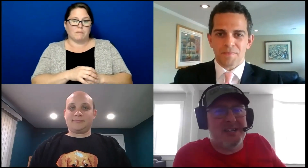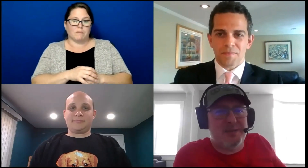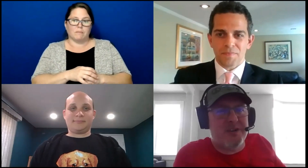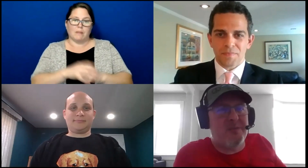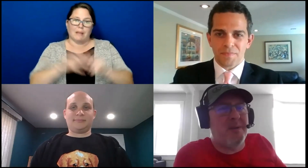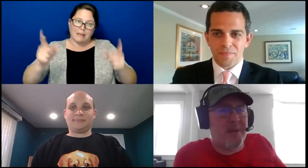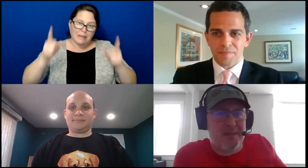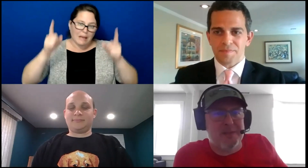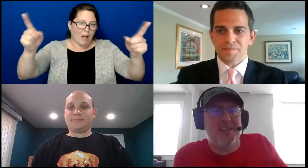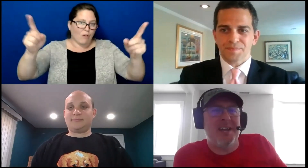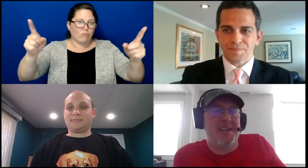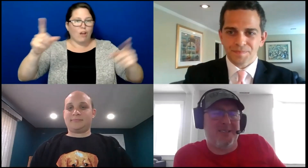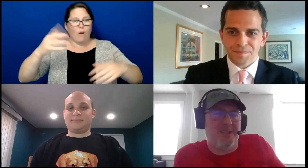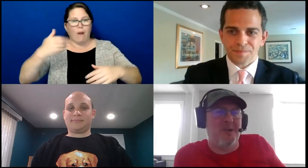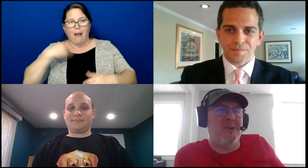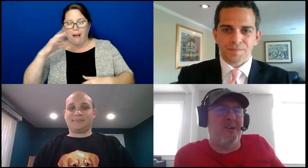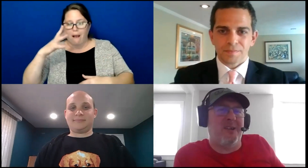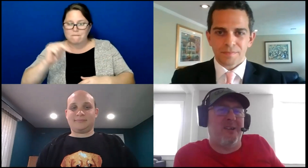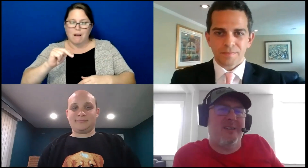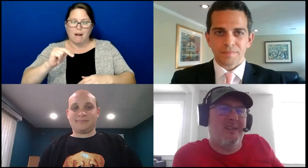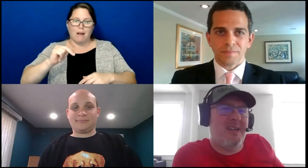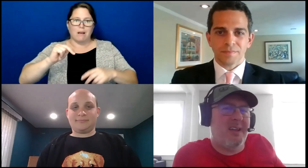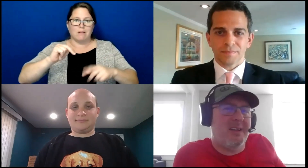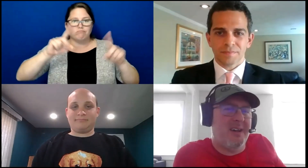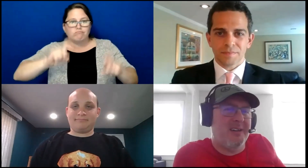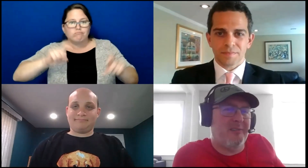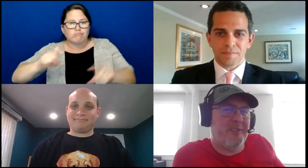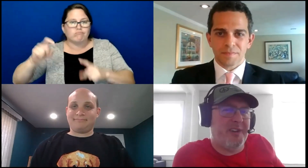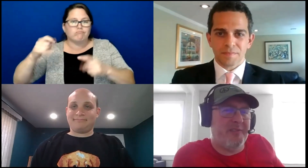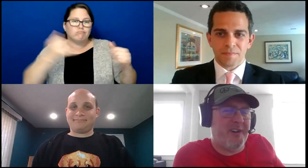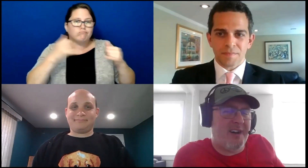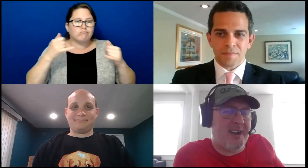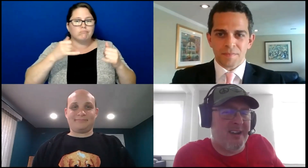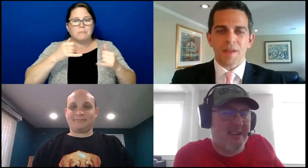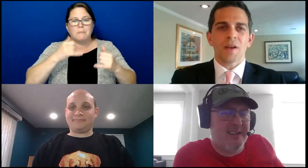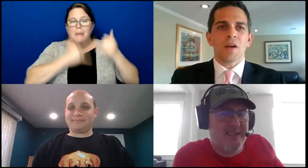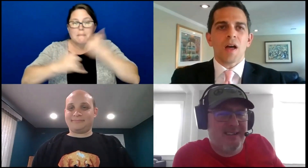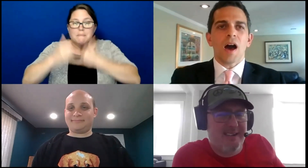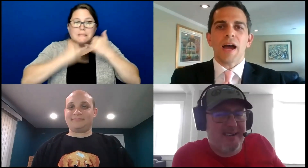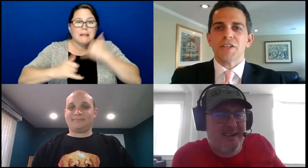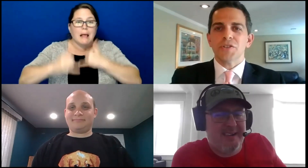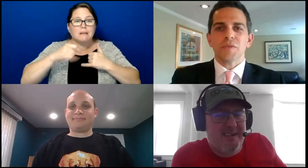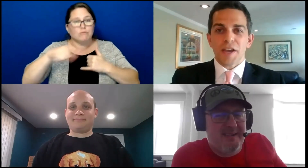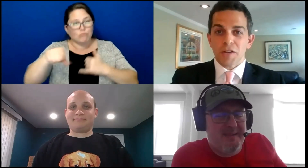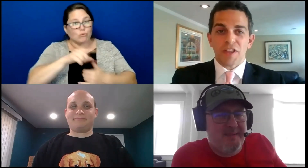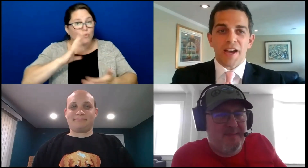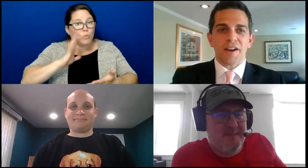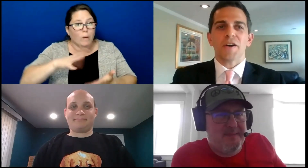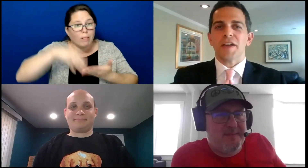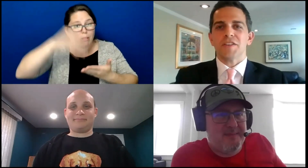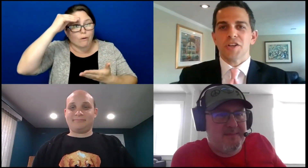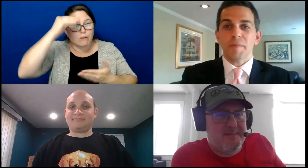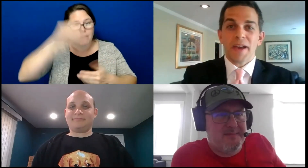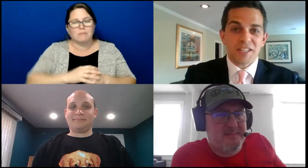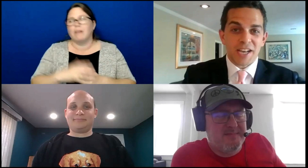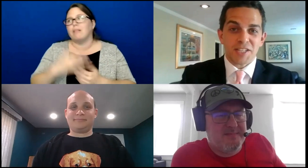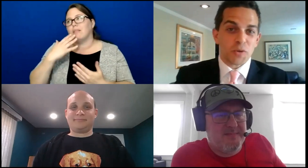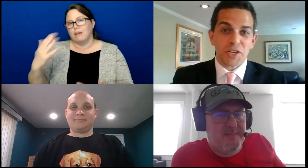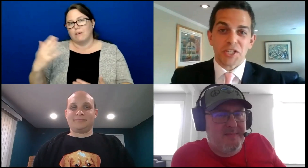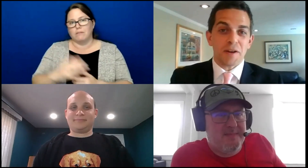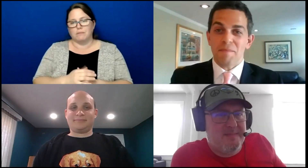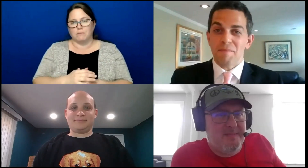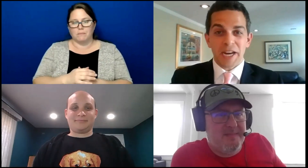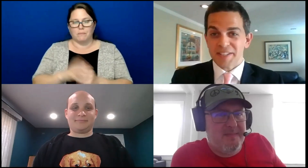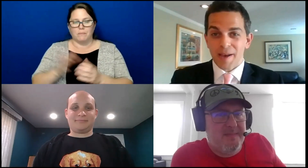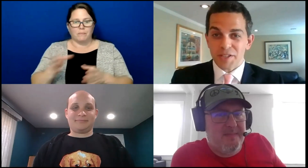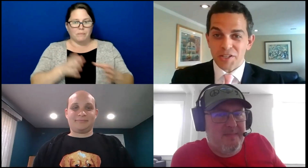fun, experiment, make mistakes, learn, and you'll fit in fine. I do. Thank you for that. Okay, this young man has asked